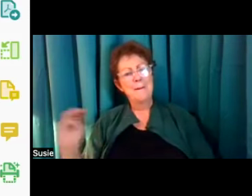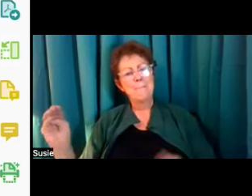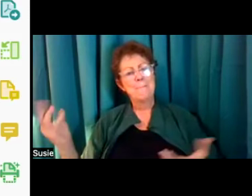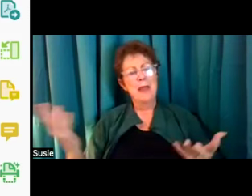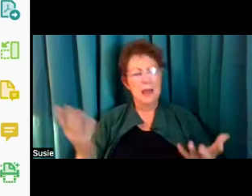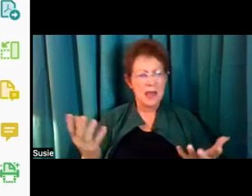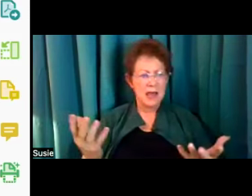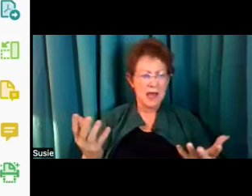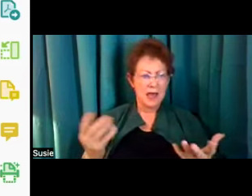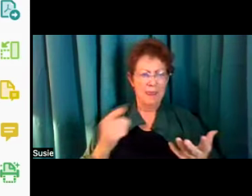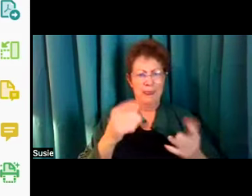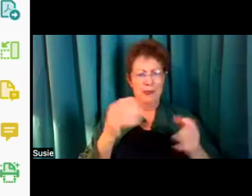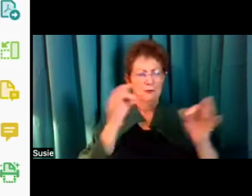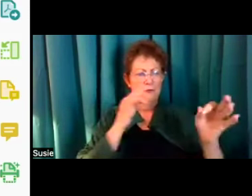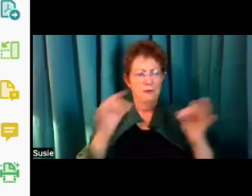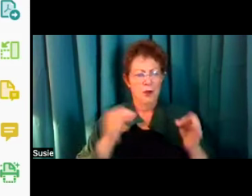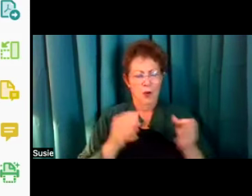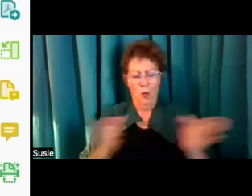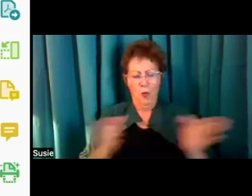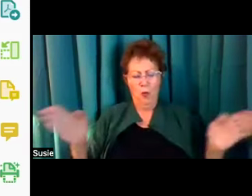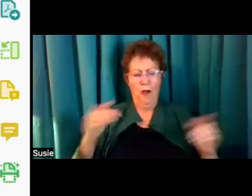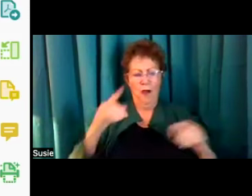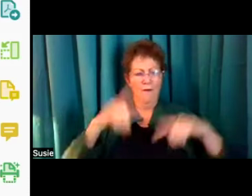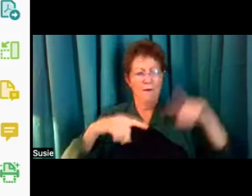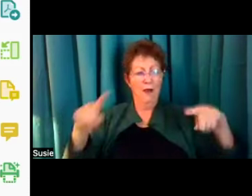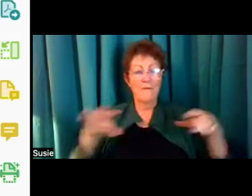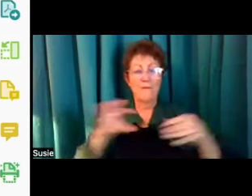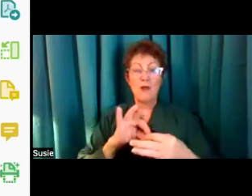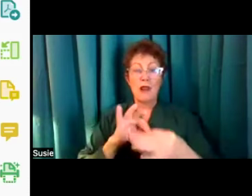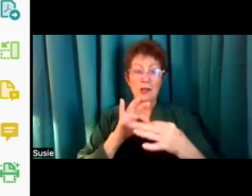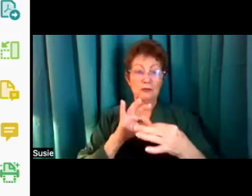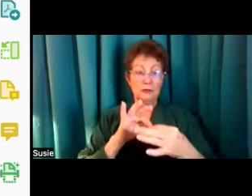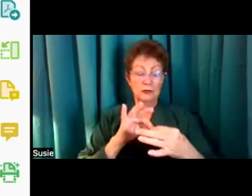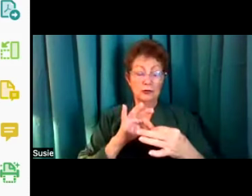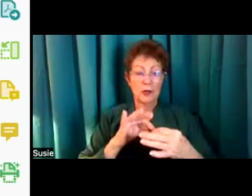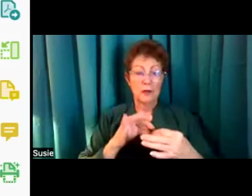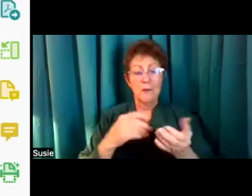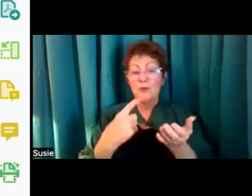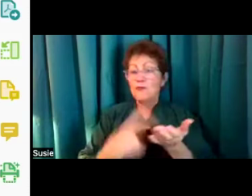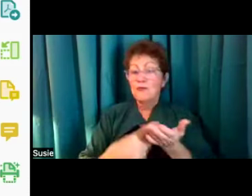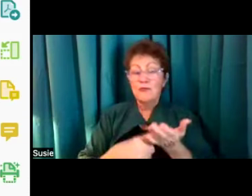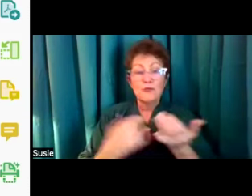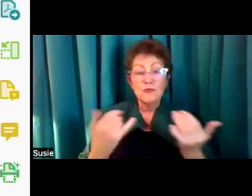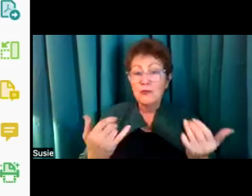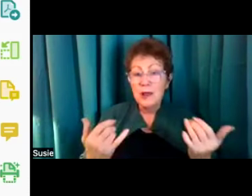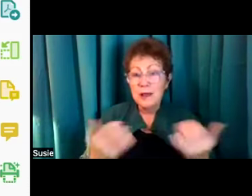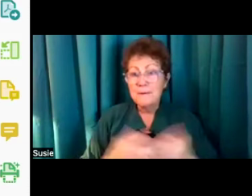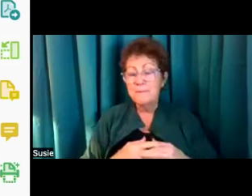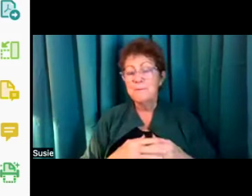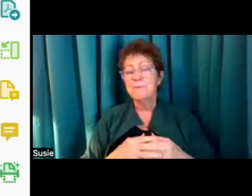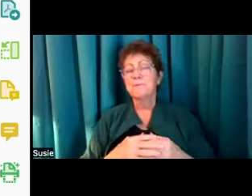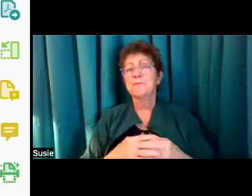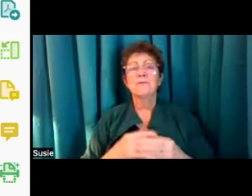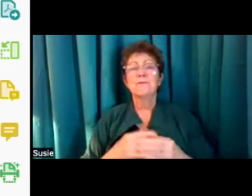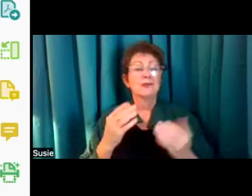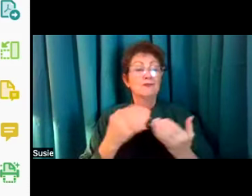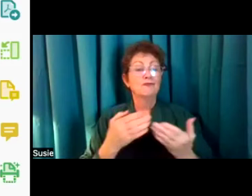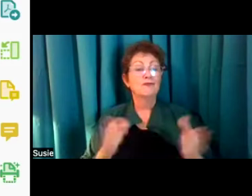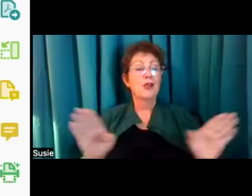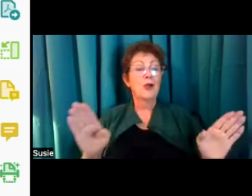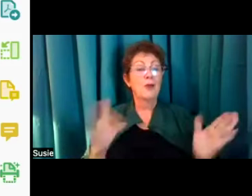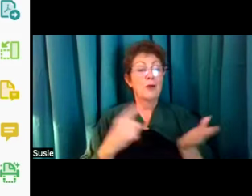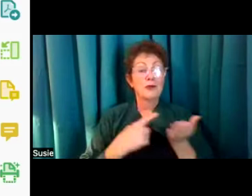So this can describe a wide variety of relationships. What we're going to talk about today and what we generally refer to when we